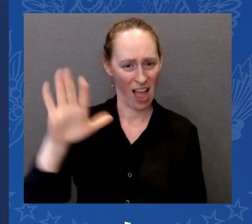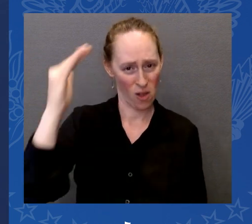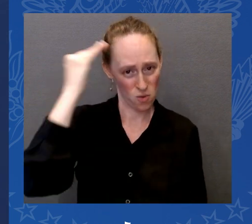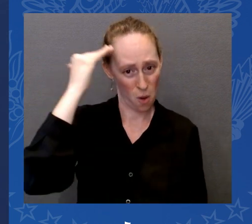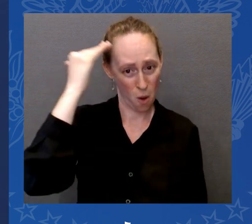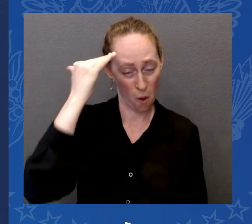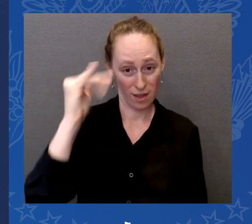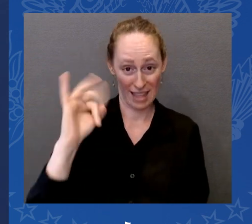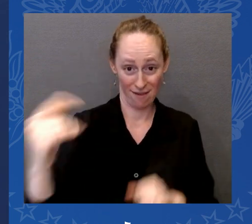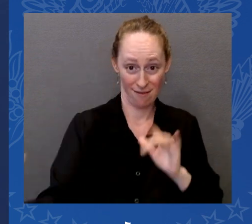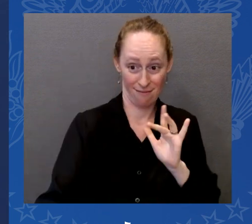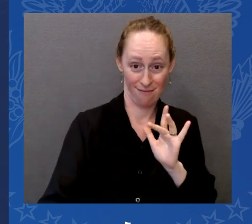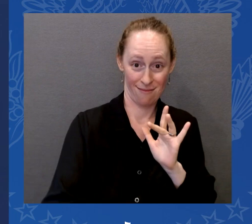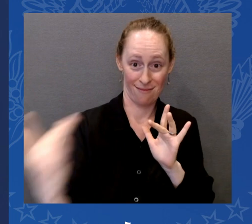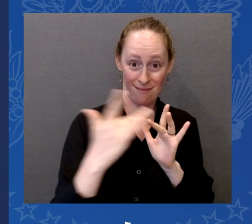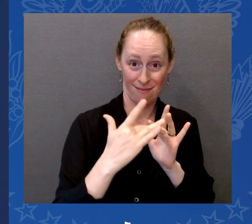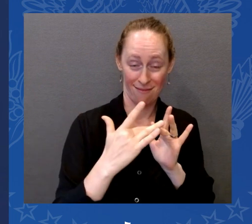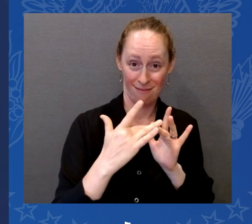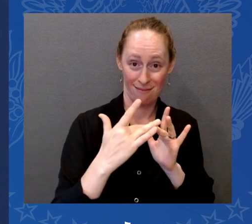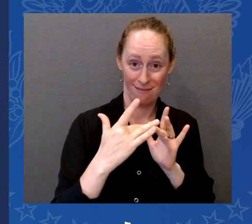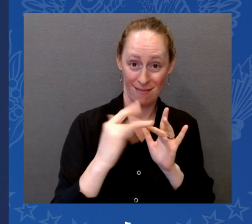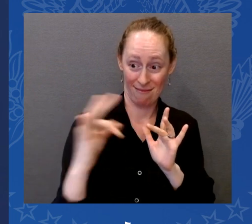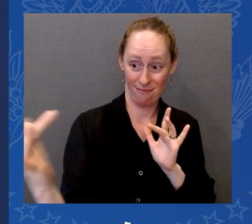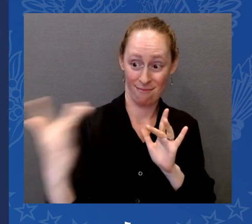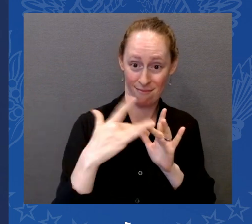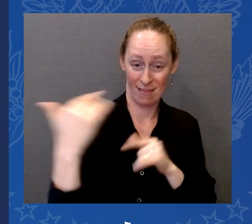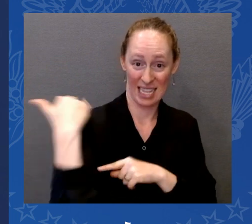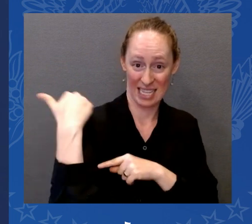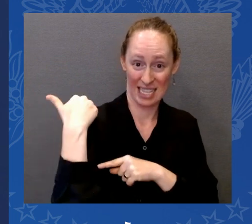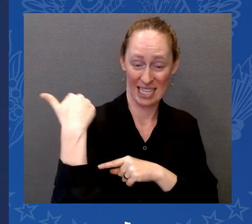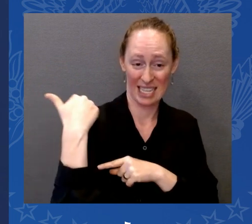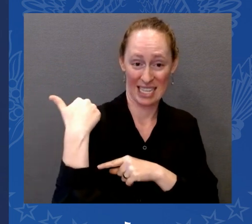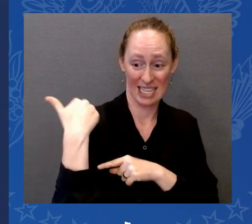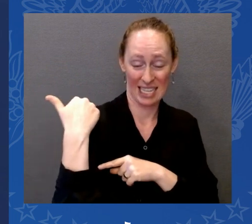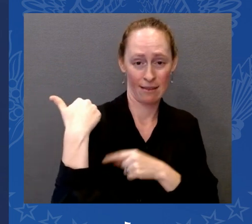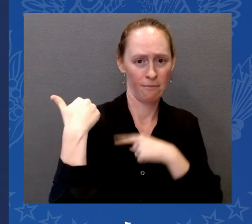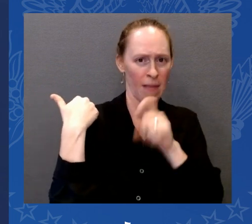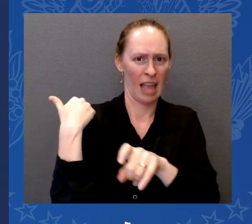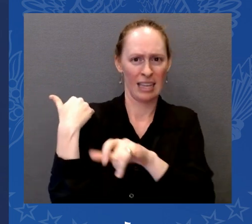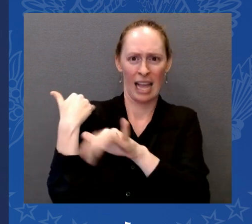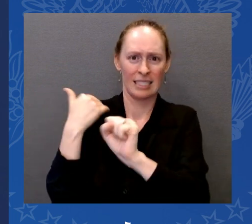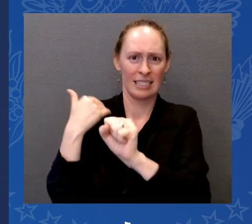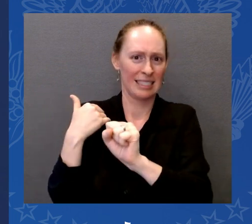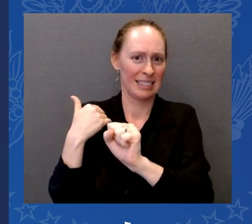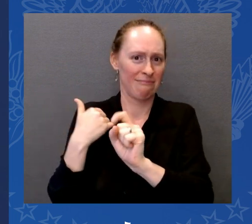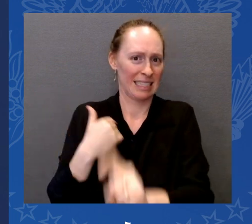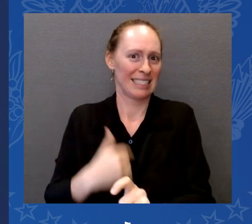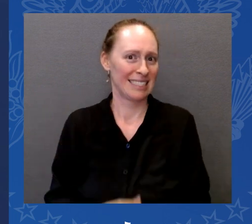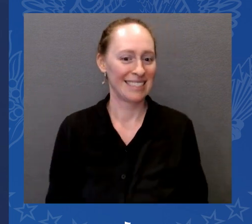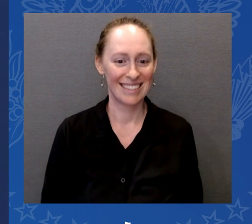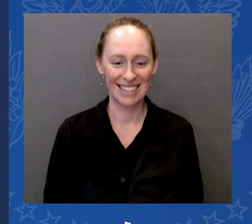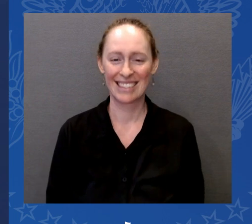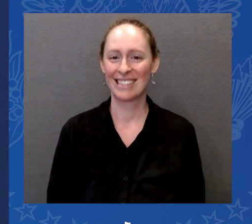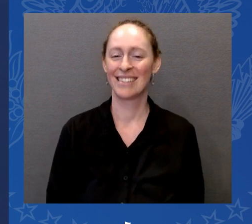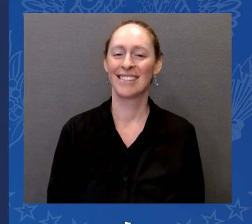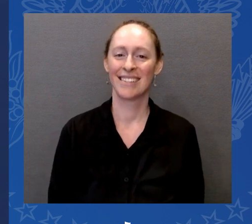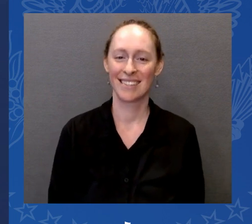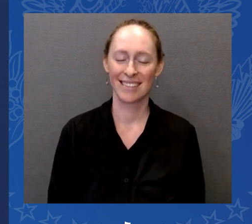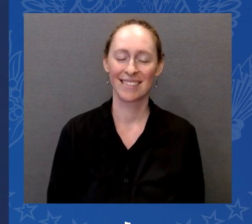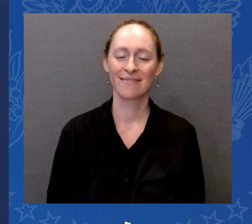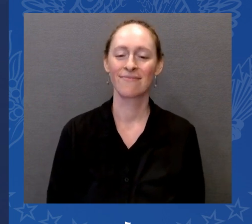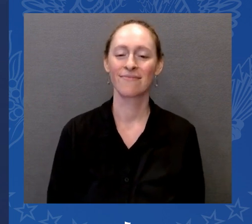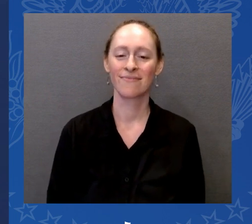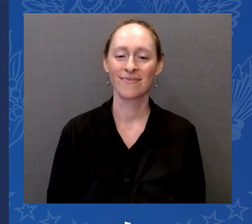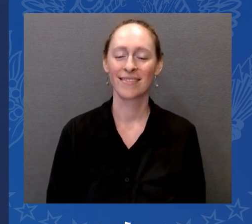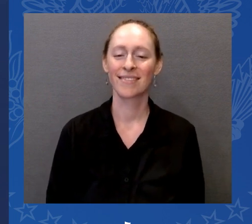right away, because you're going to do that anyway. So, good being with you, kids. And look, it's a hell of a delegation. I think it's one of the